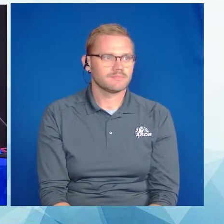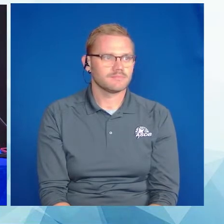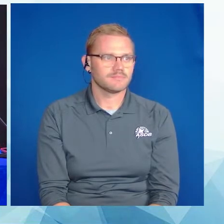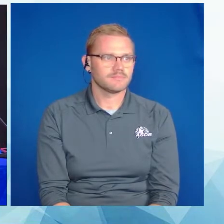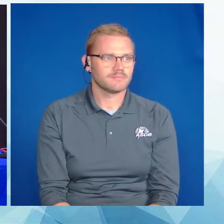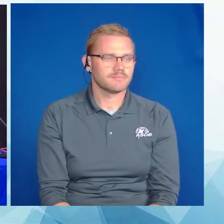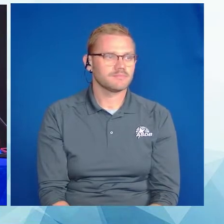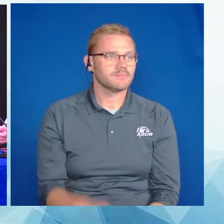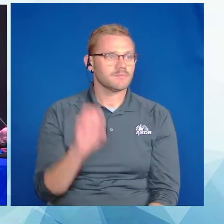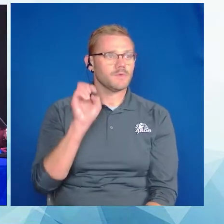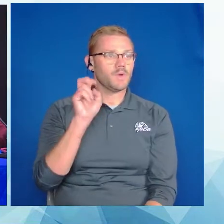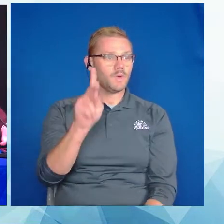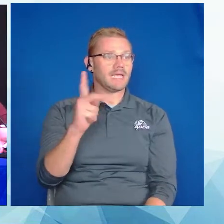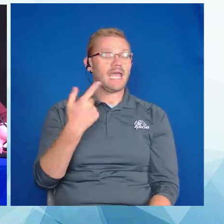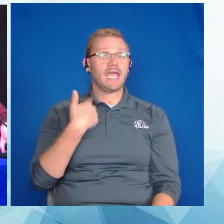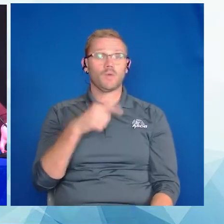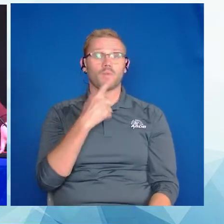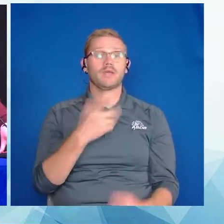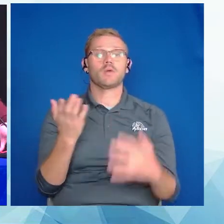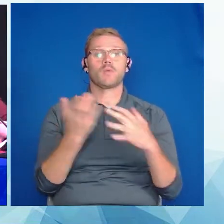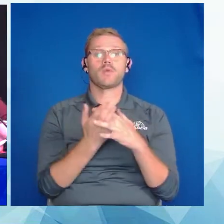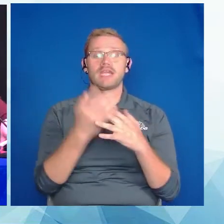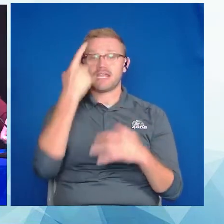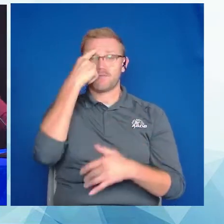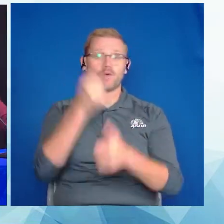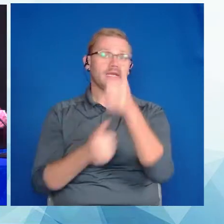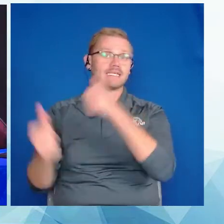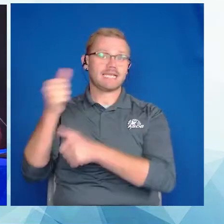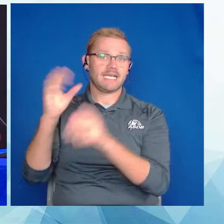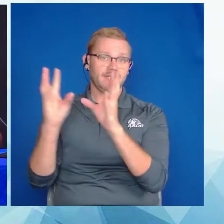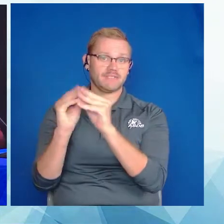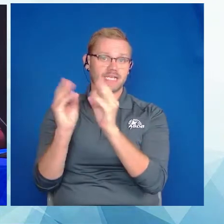Okay, all right, we are adjourning for executive session.